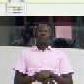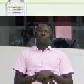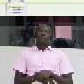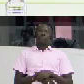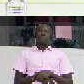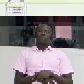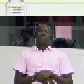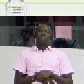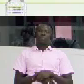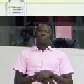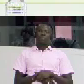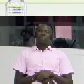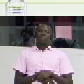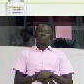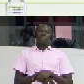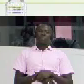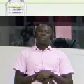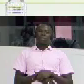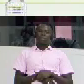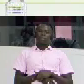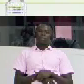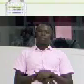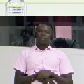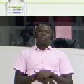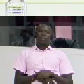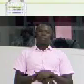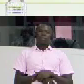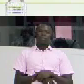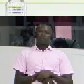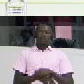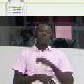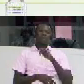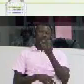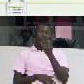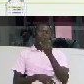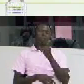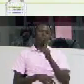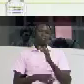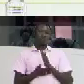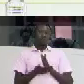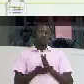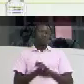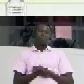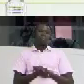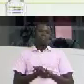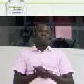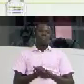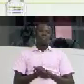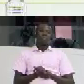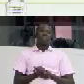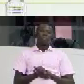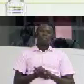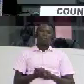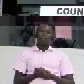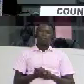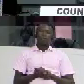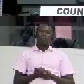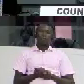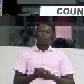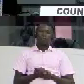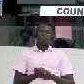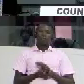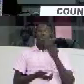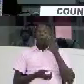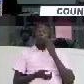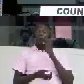dajaloo ci anam yooyu tamit noonu ngeen dajaloo waate. Waaw. Yes. And when you